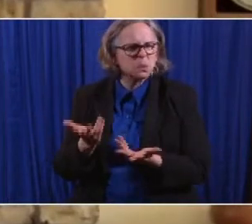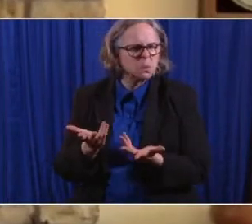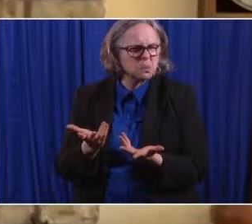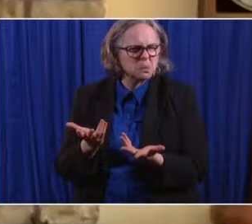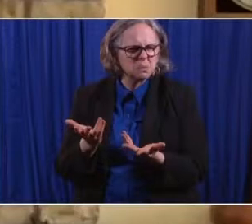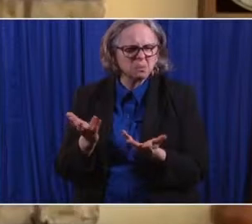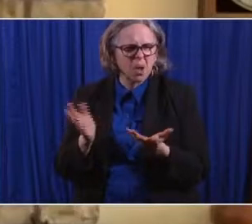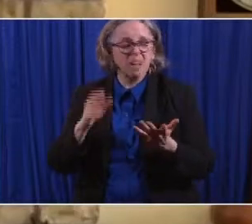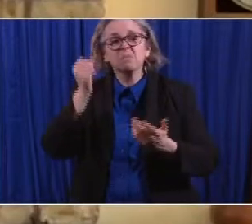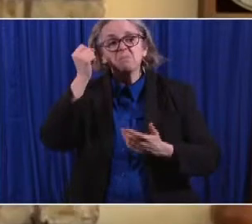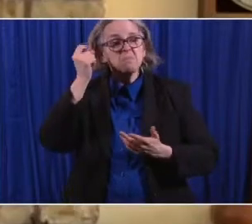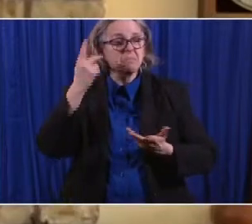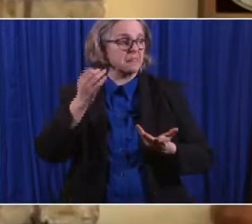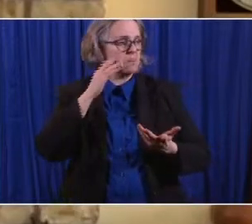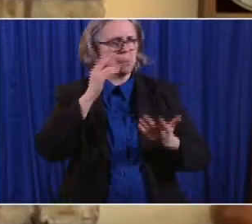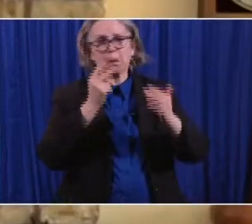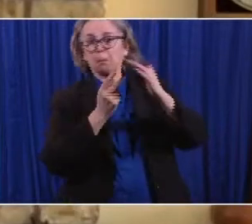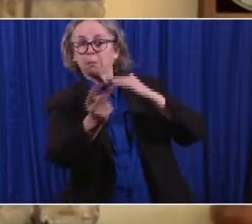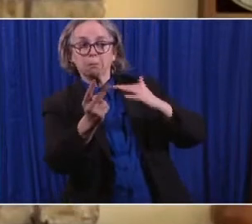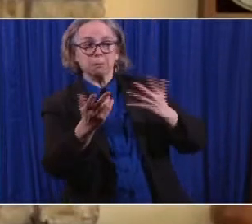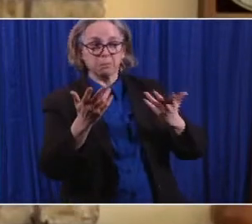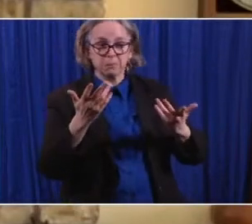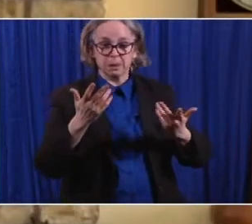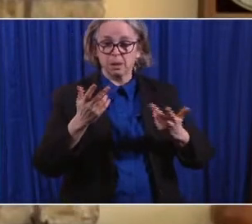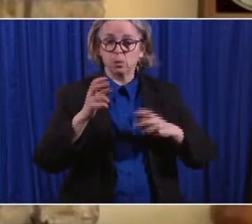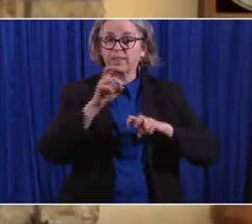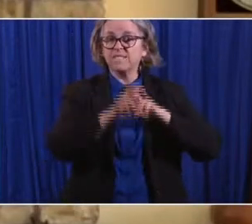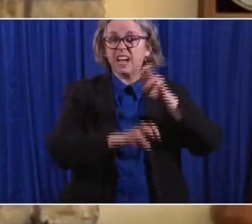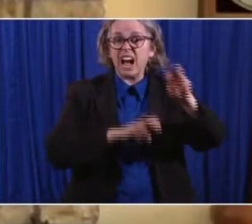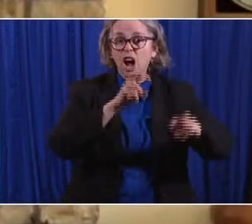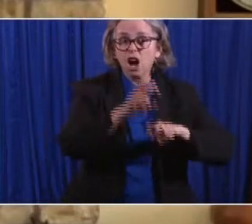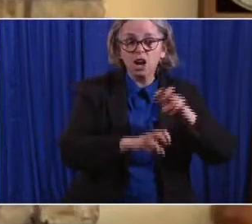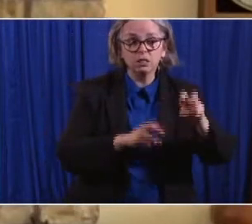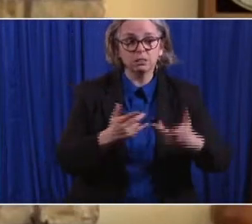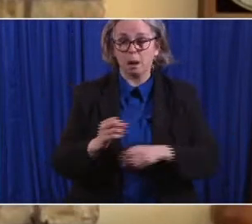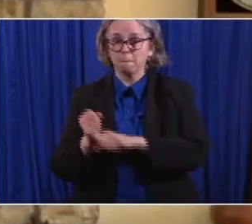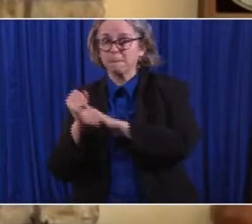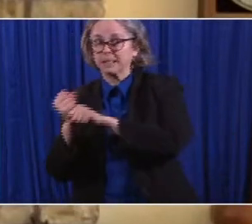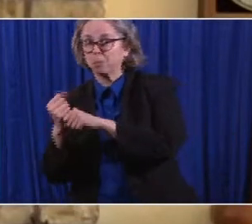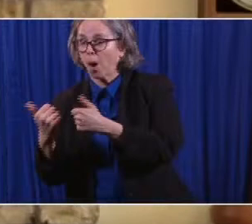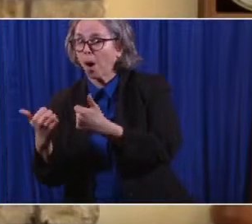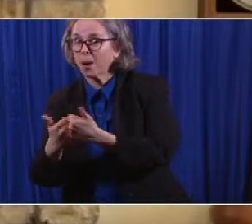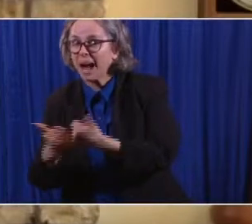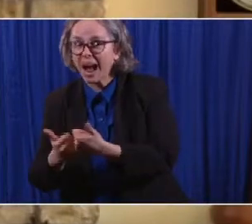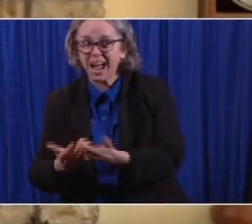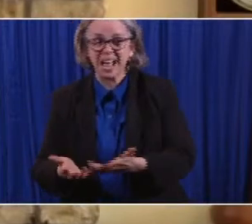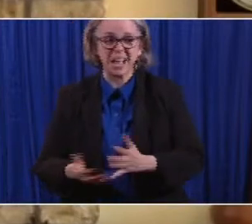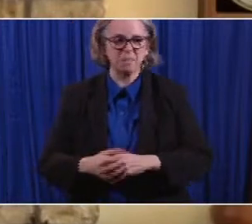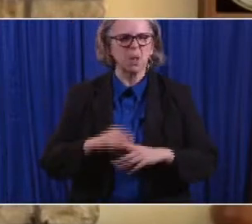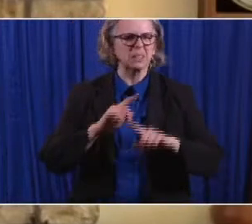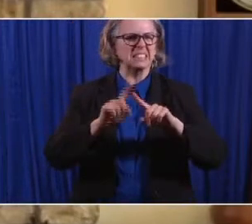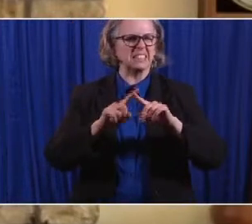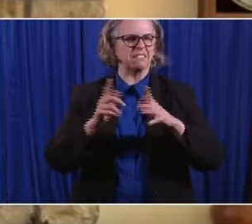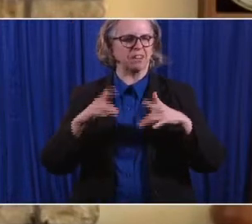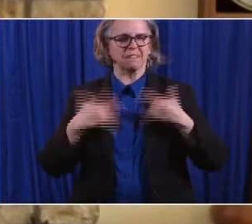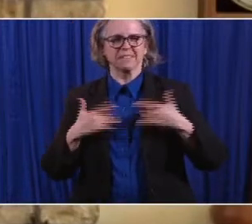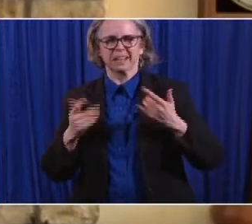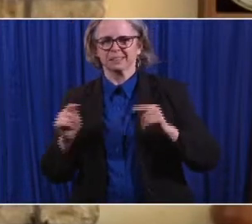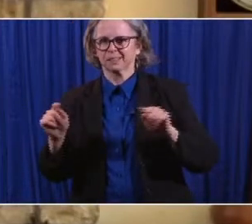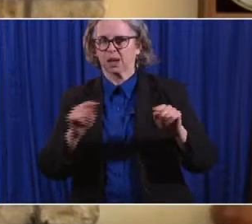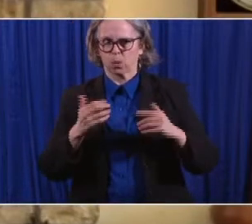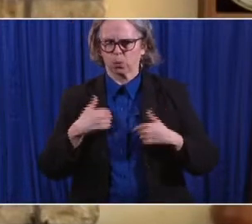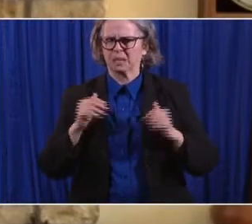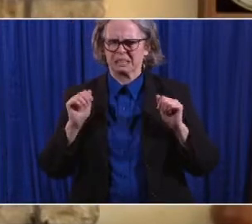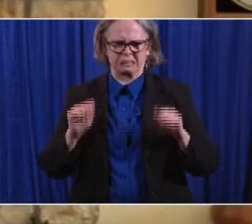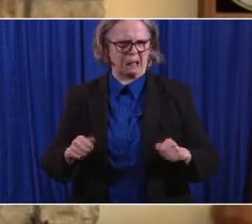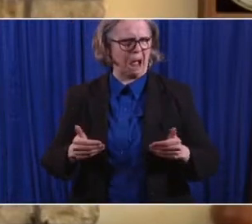this summer, as we talk about baseball games, as we talk about any number of different things, we can do them, is the